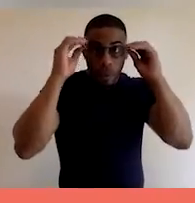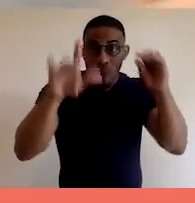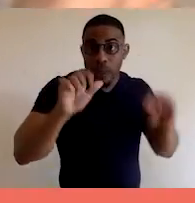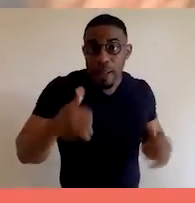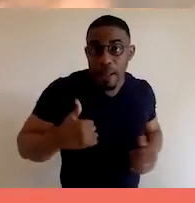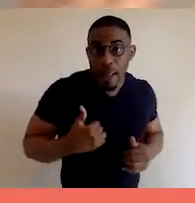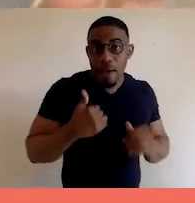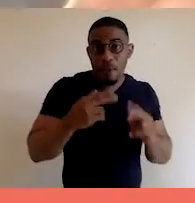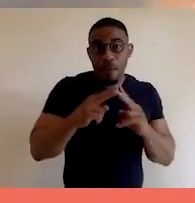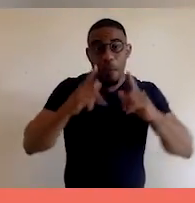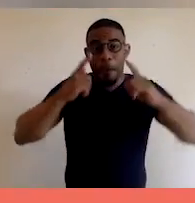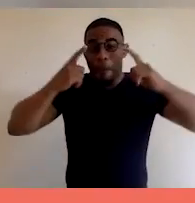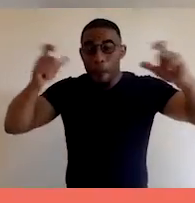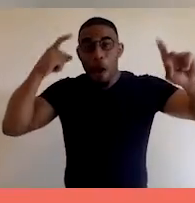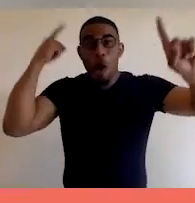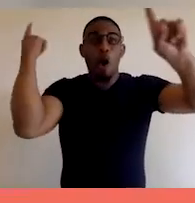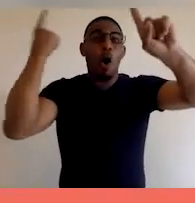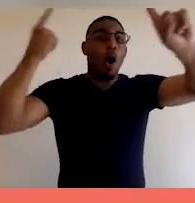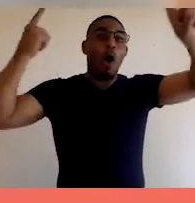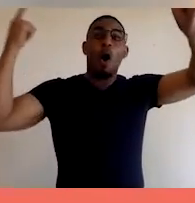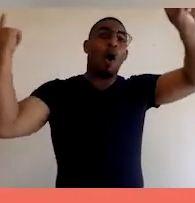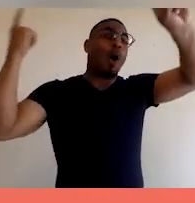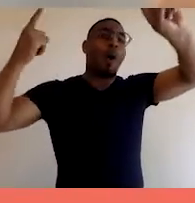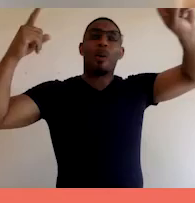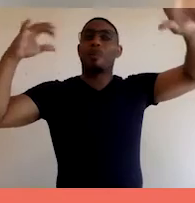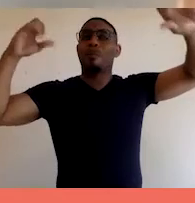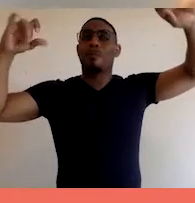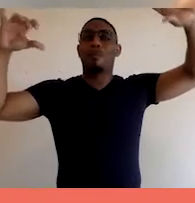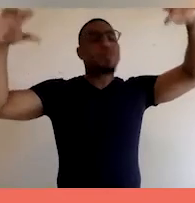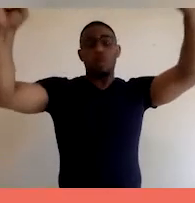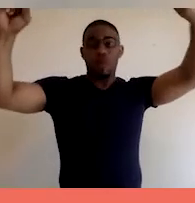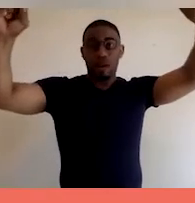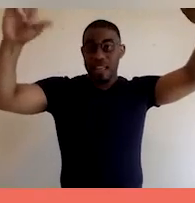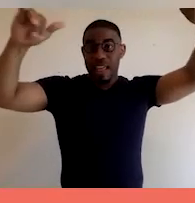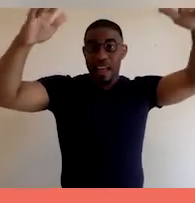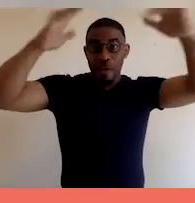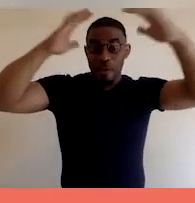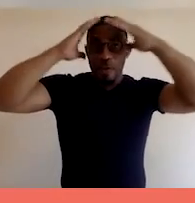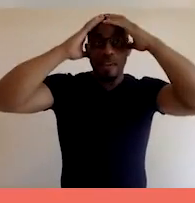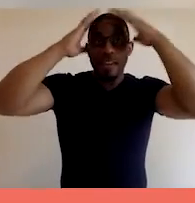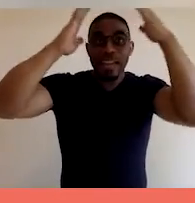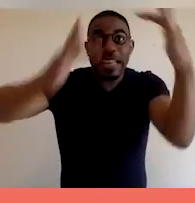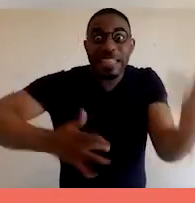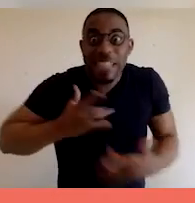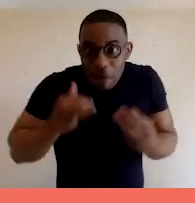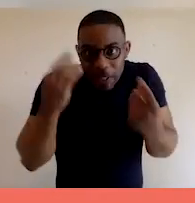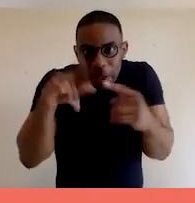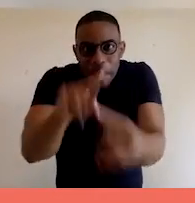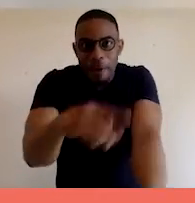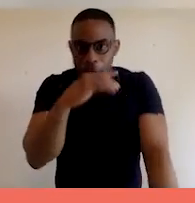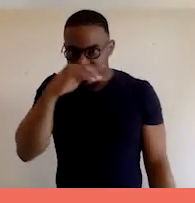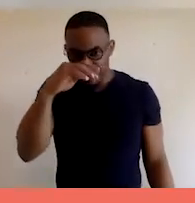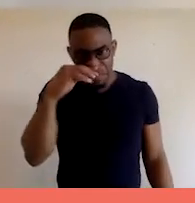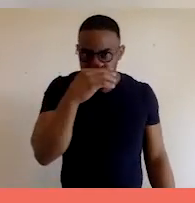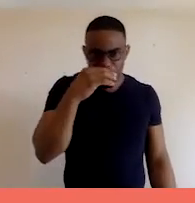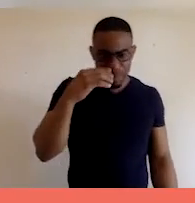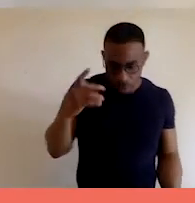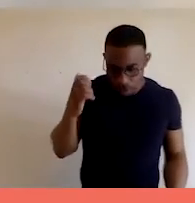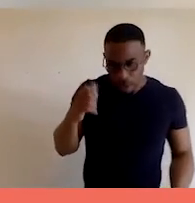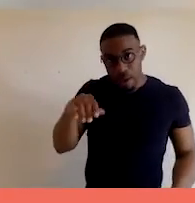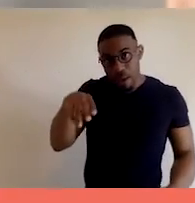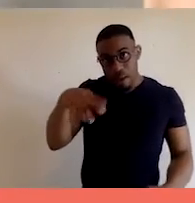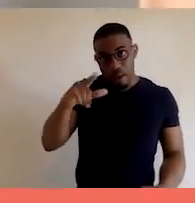have very big goals. Make your goals so big that you get excited when you think about them.